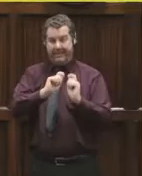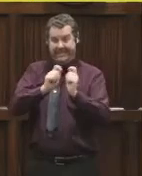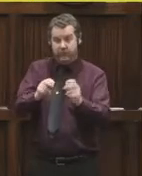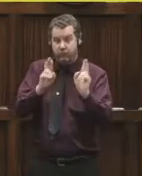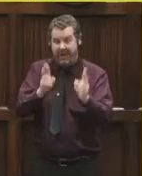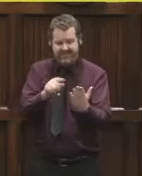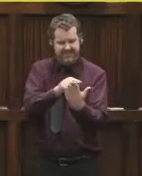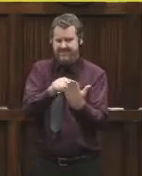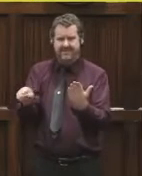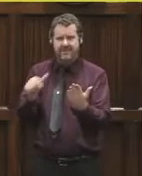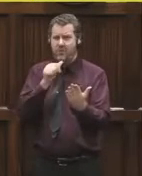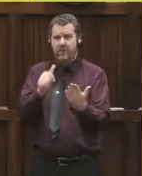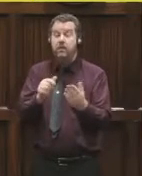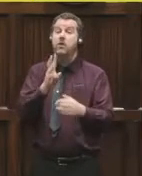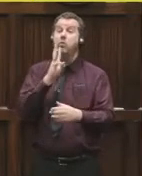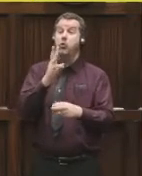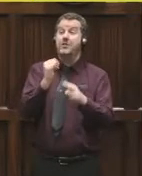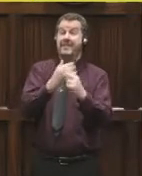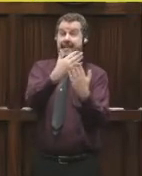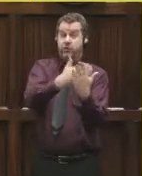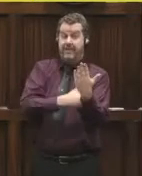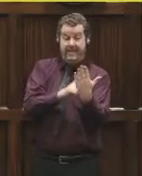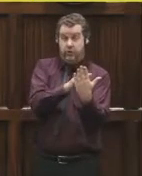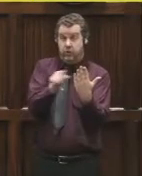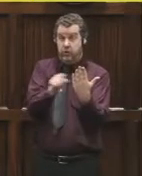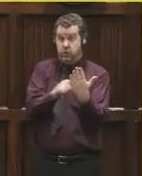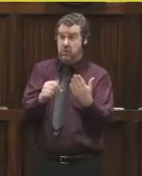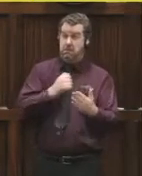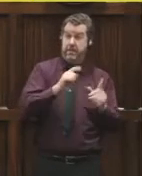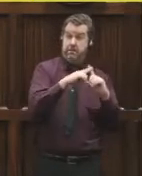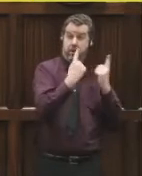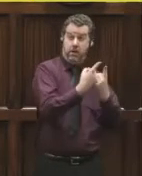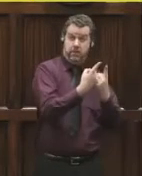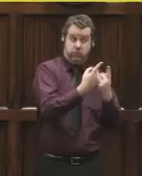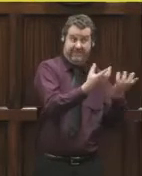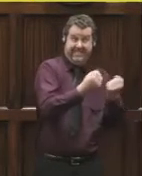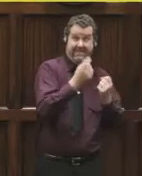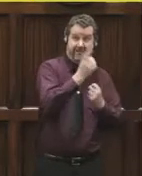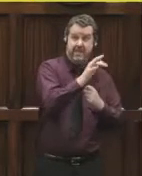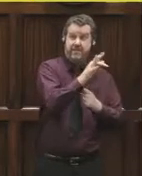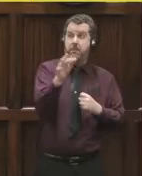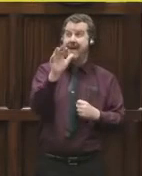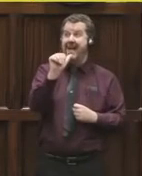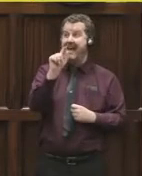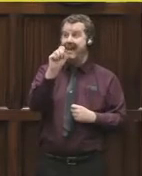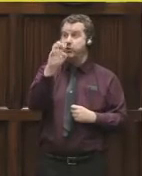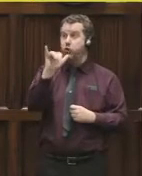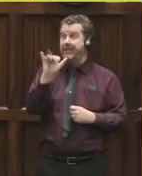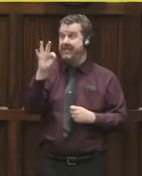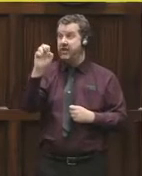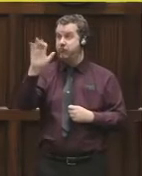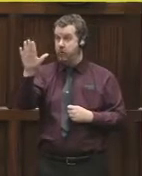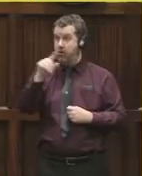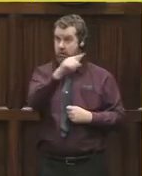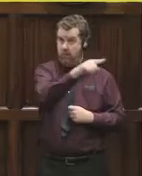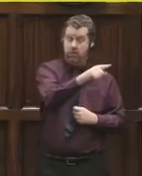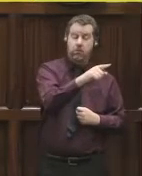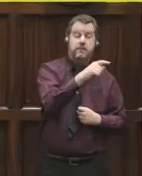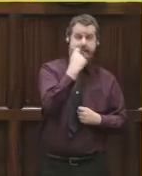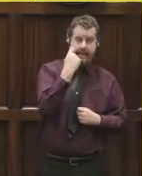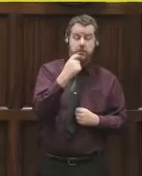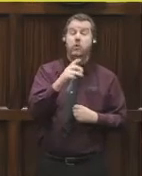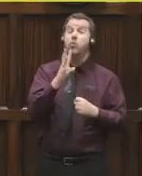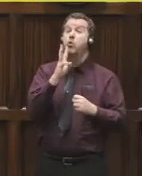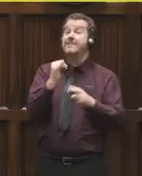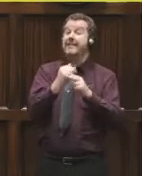Words in legislation, and this is the advice my department has received from the Attorney General's office, words in legislation should